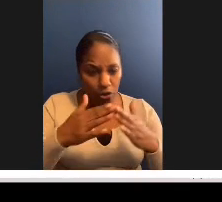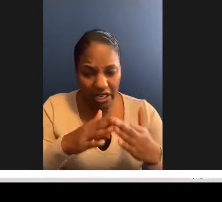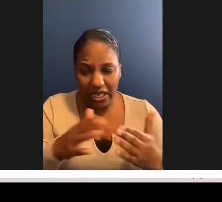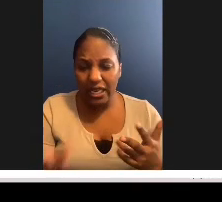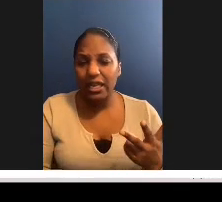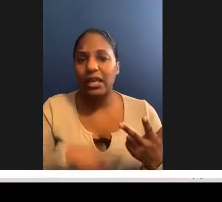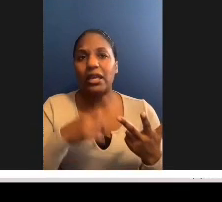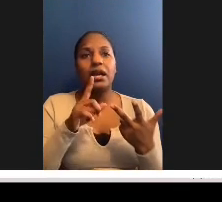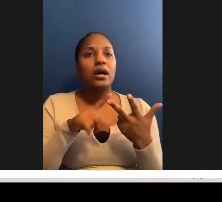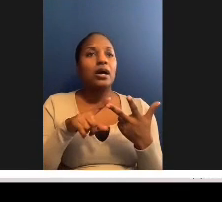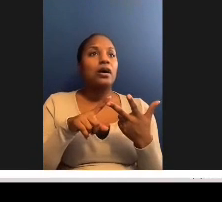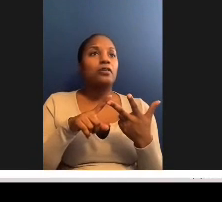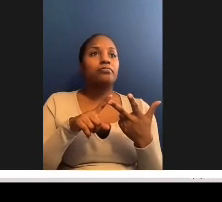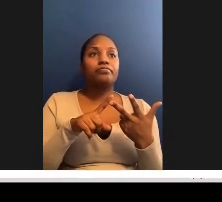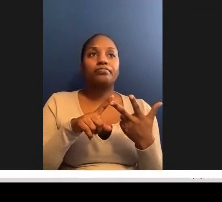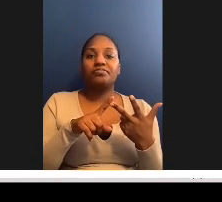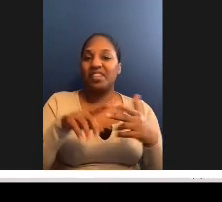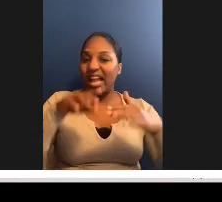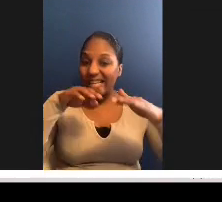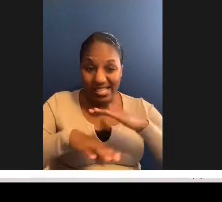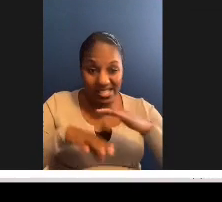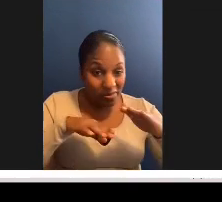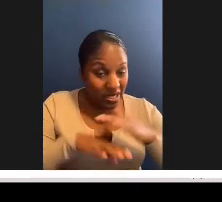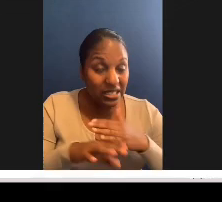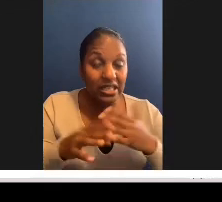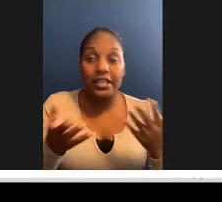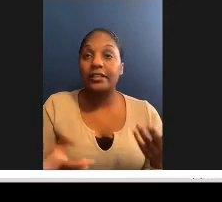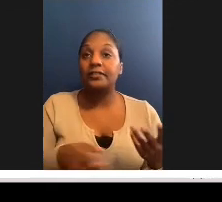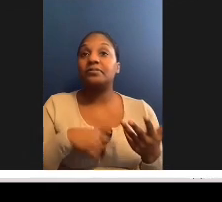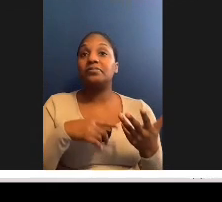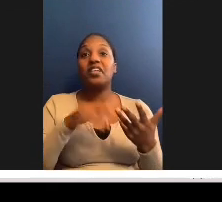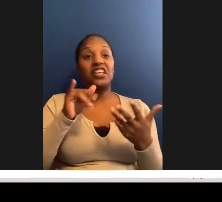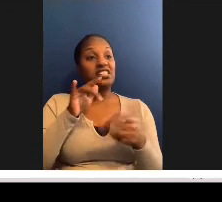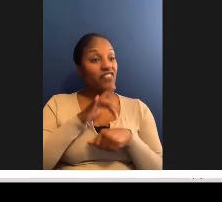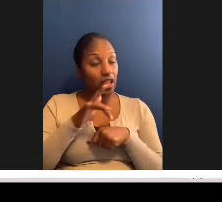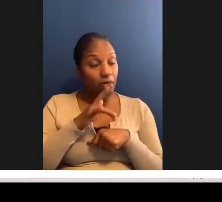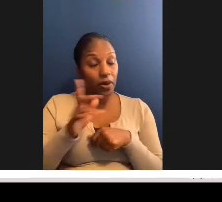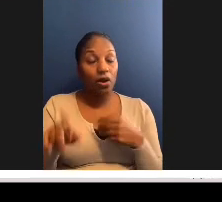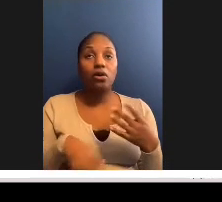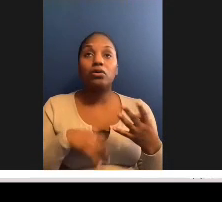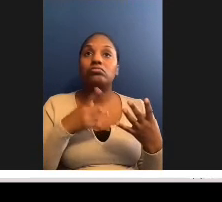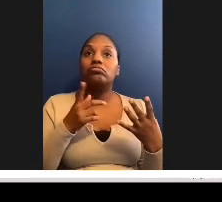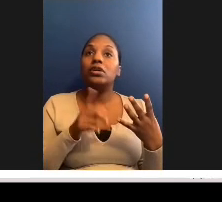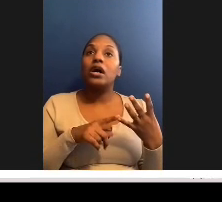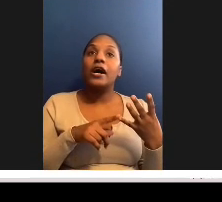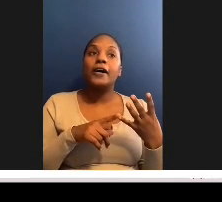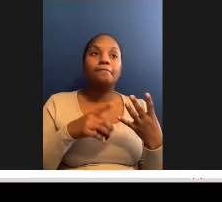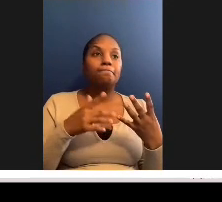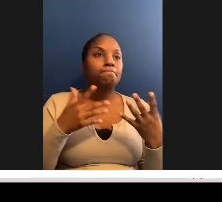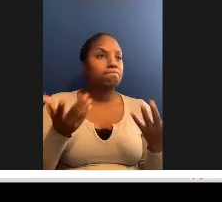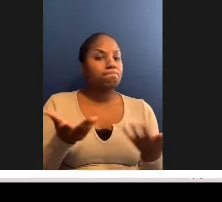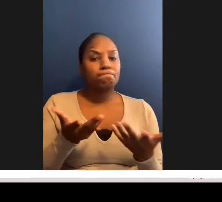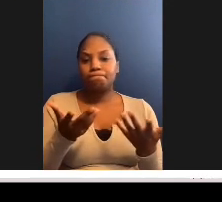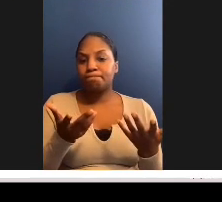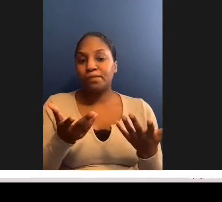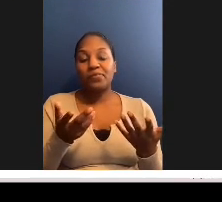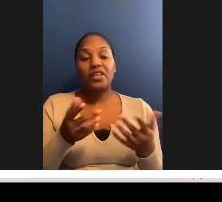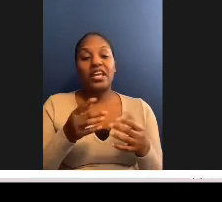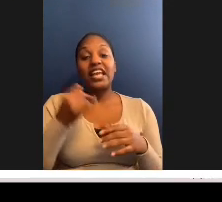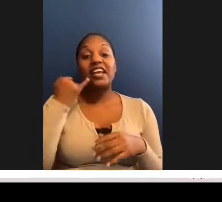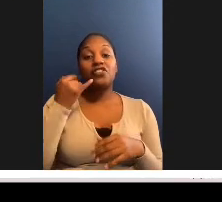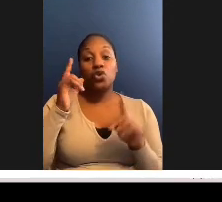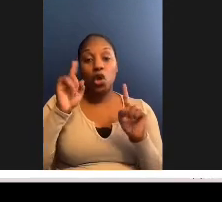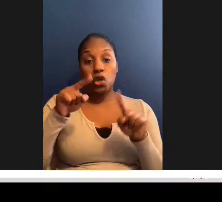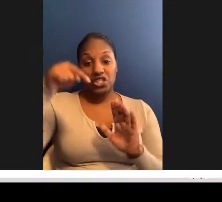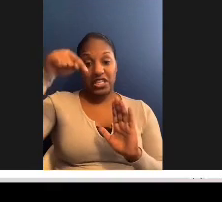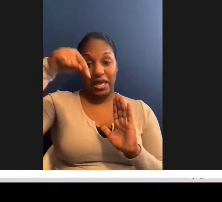what accessibility is available there. But if we scroll to the bottom, there's